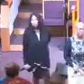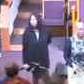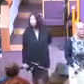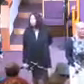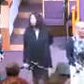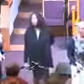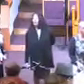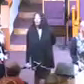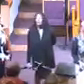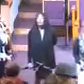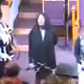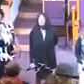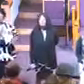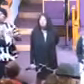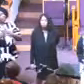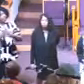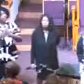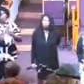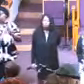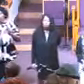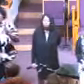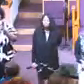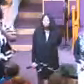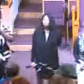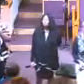amen. Amen. Amen. Yes.